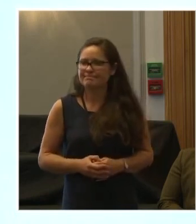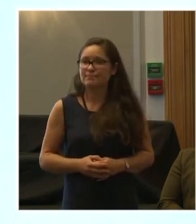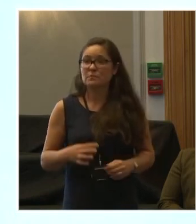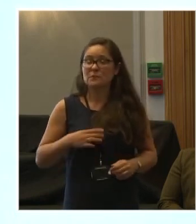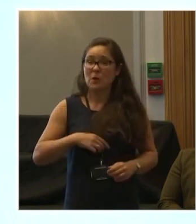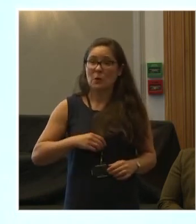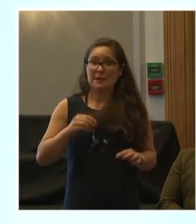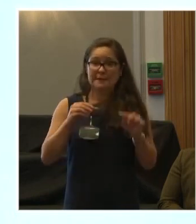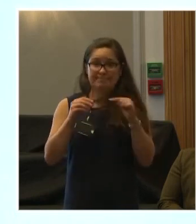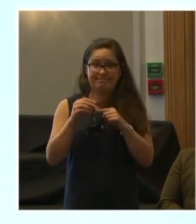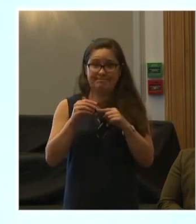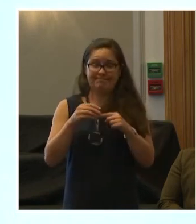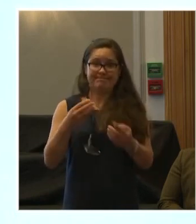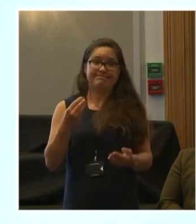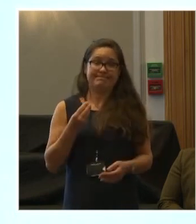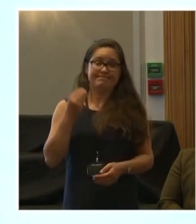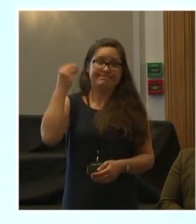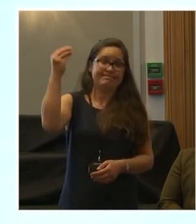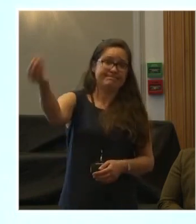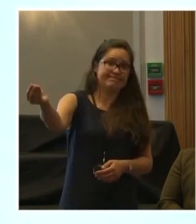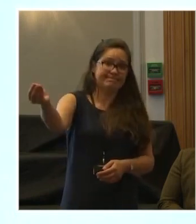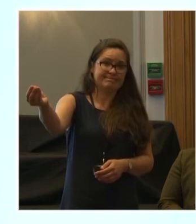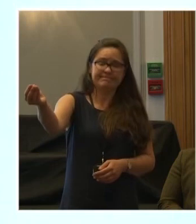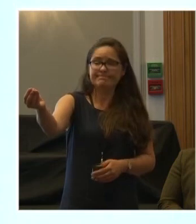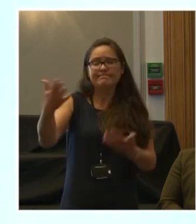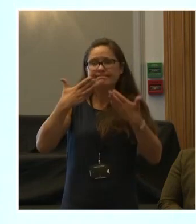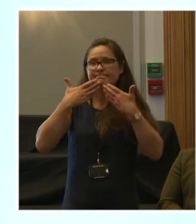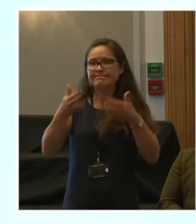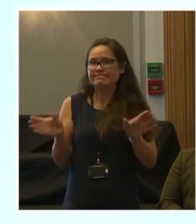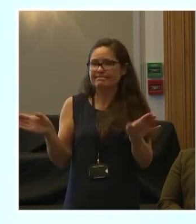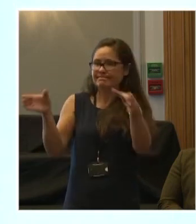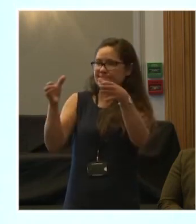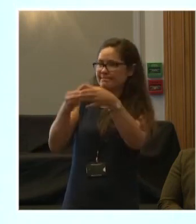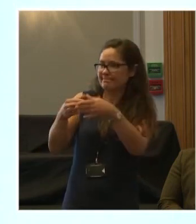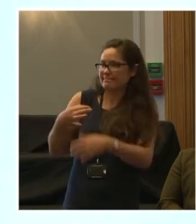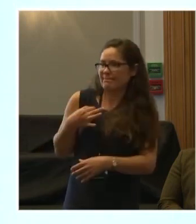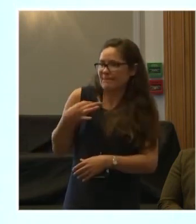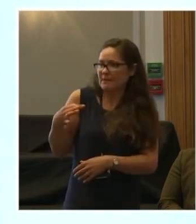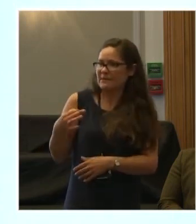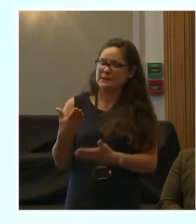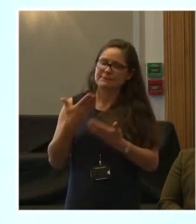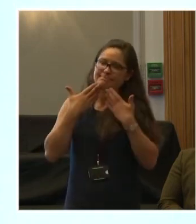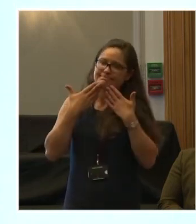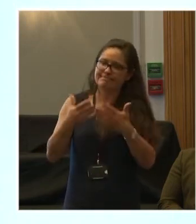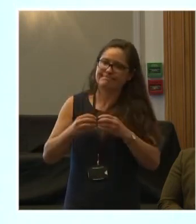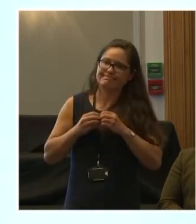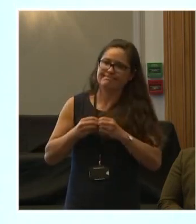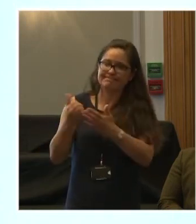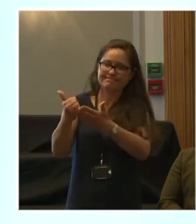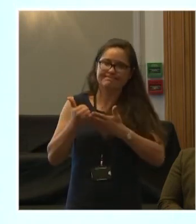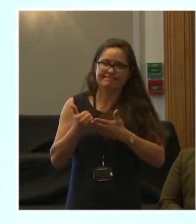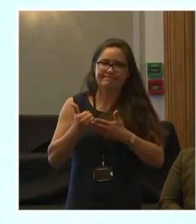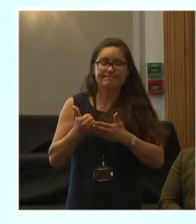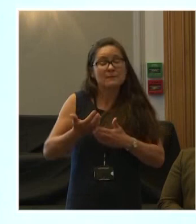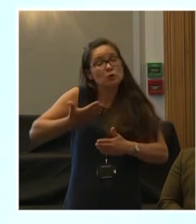lanyards? I'd love to thank the team and all of the volunteers that have helped us today. And if you do need some support getting back to New Street,